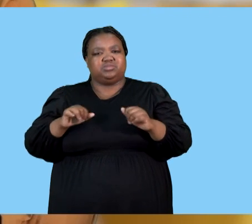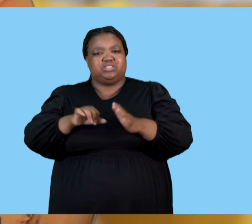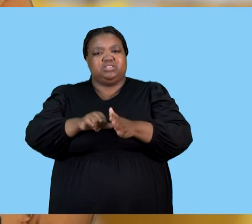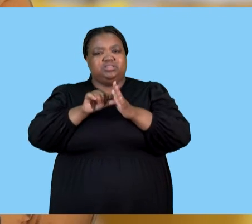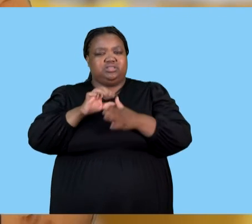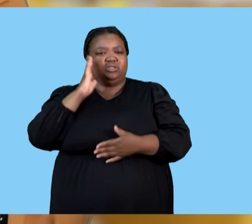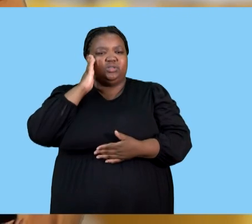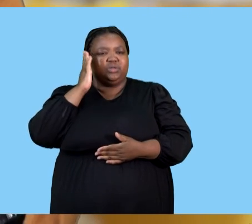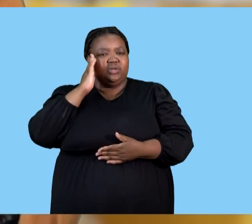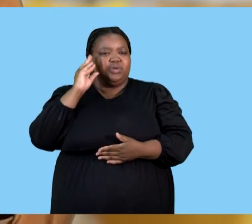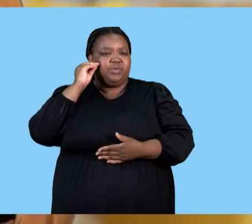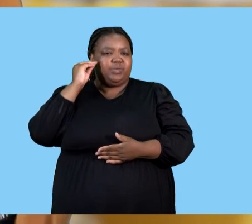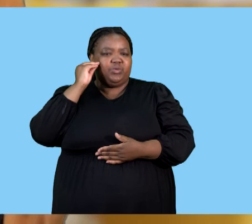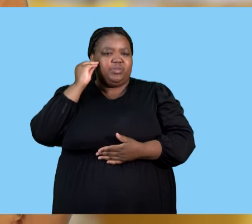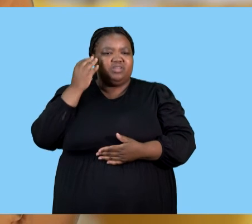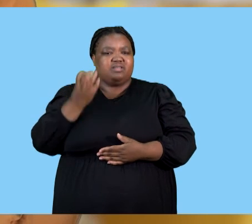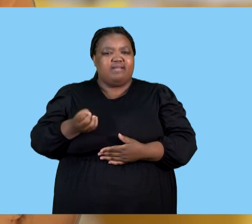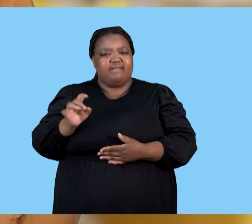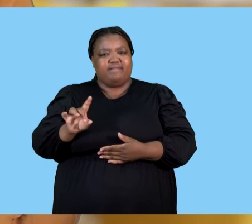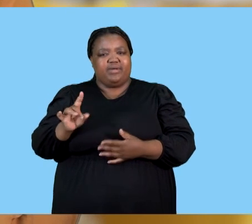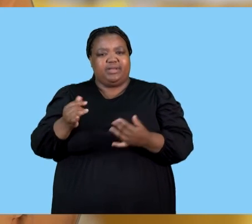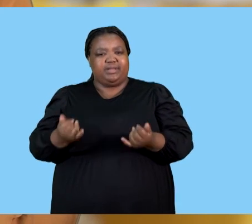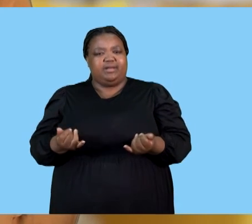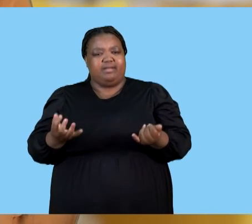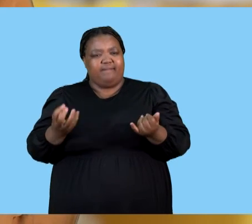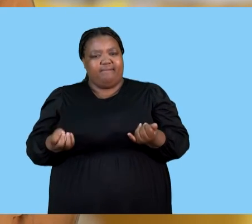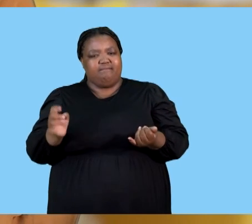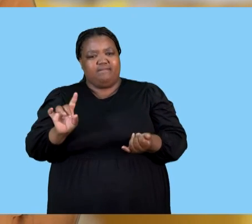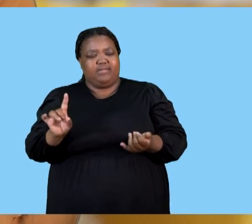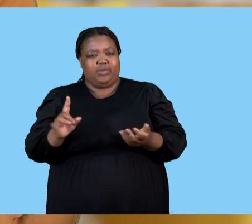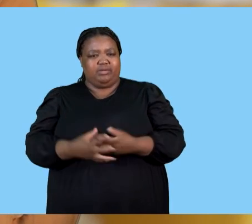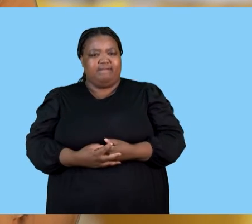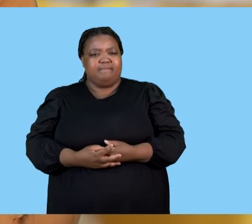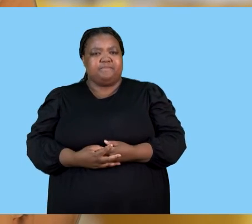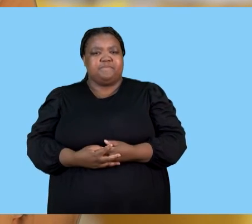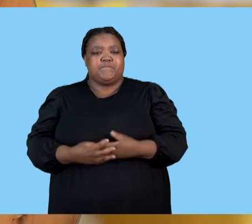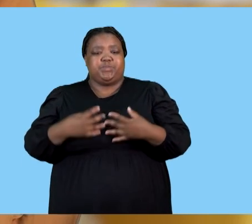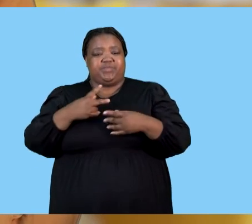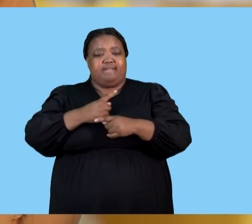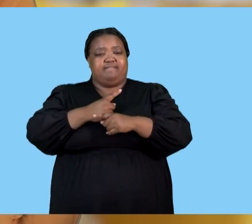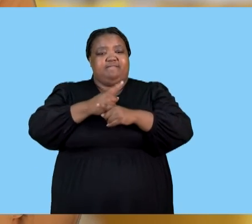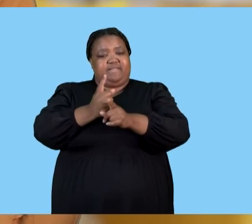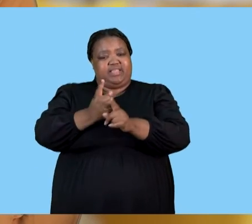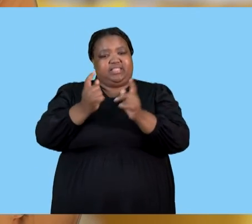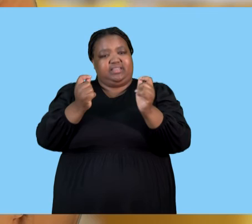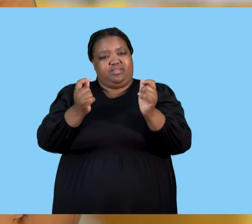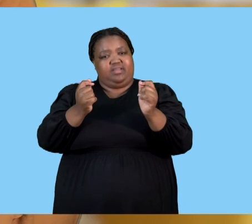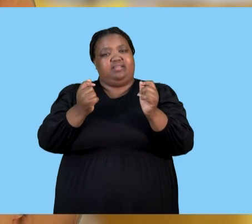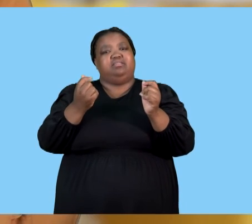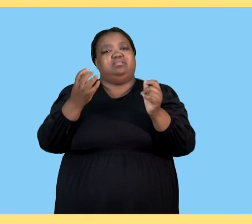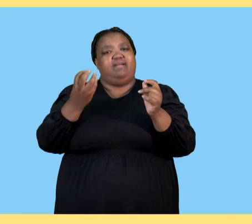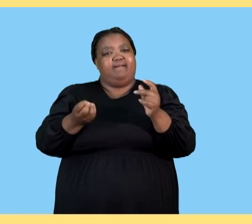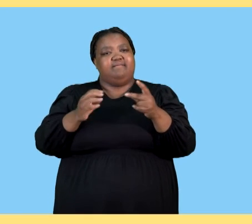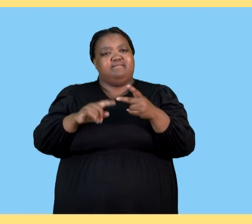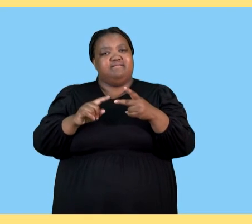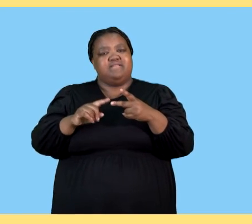careful. I have to know what information do I have. At the moment, I have my fixed cost